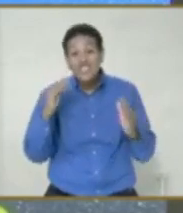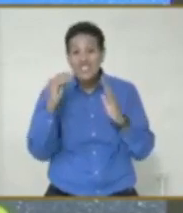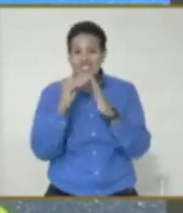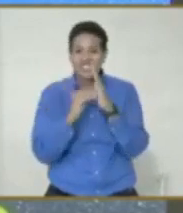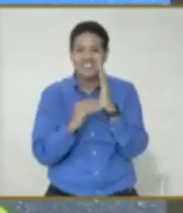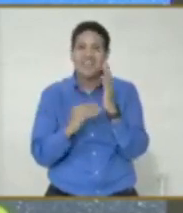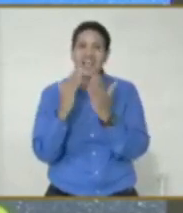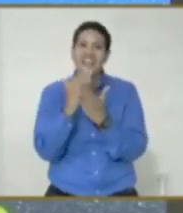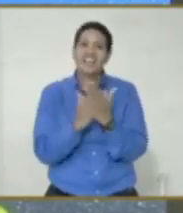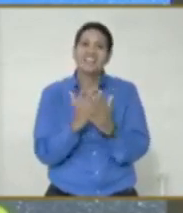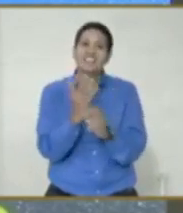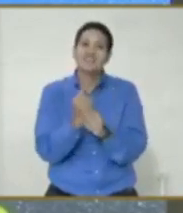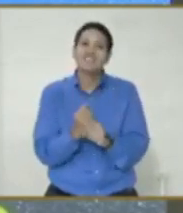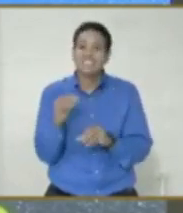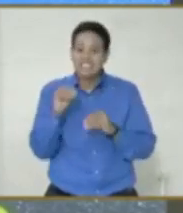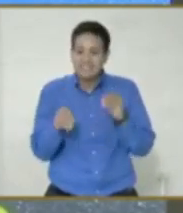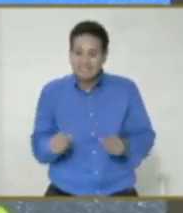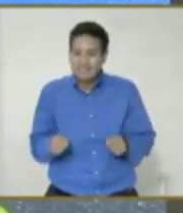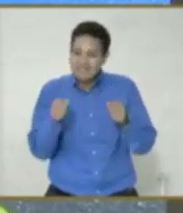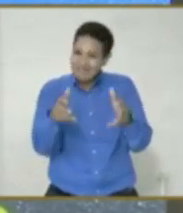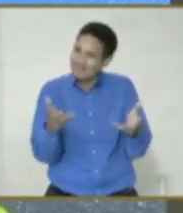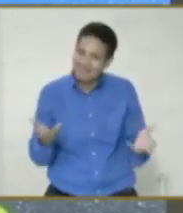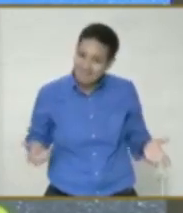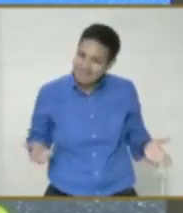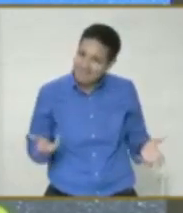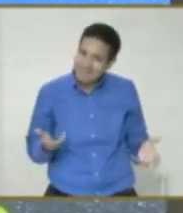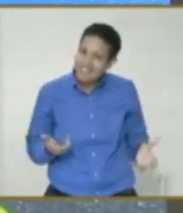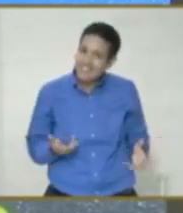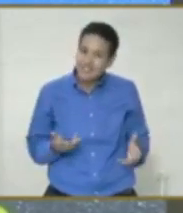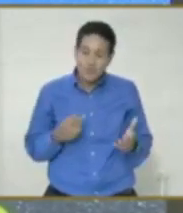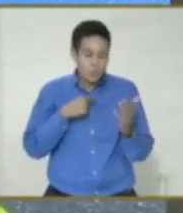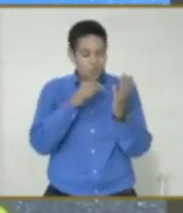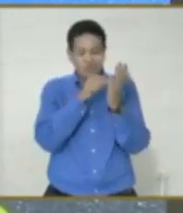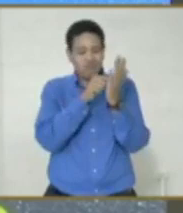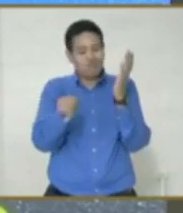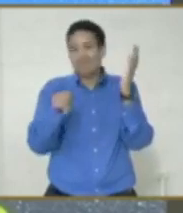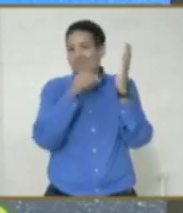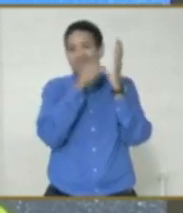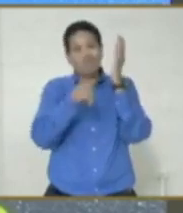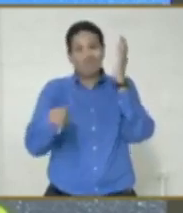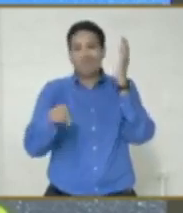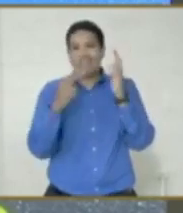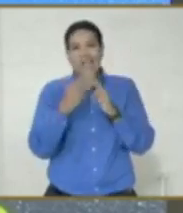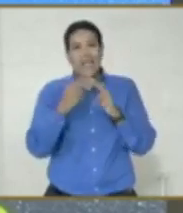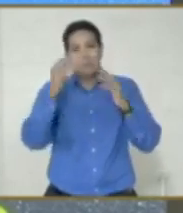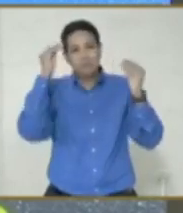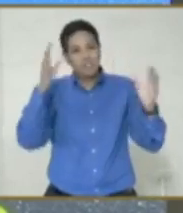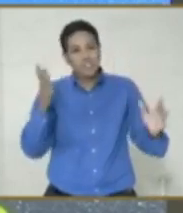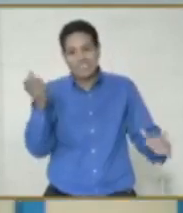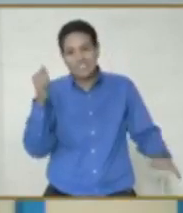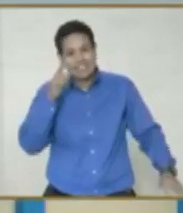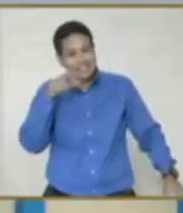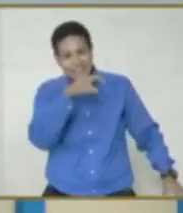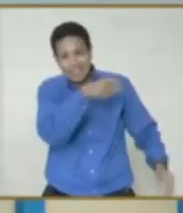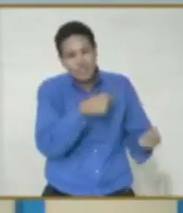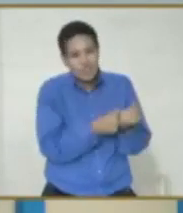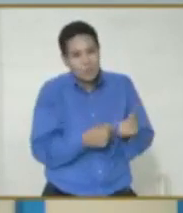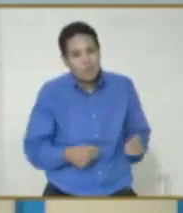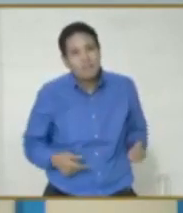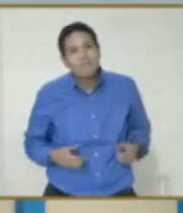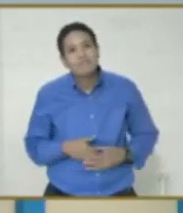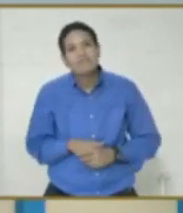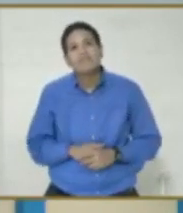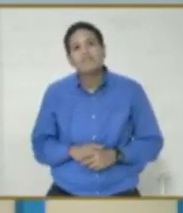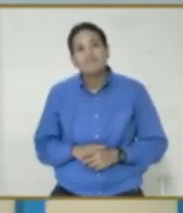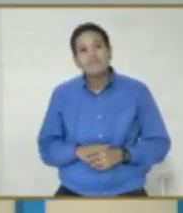list to receive a care package. So naturally, Minister, we crossed off those. Right. Well, you know, the conditions that I've